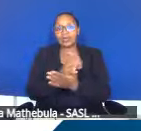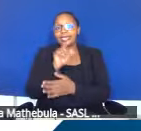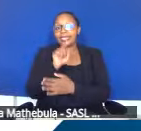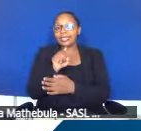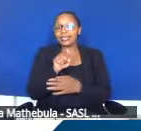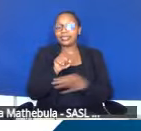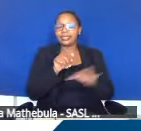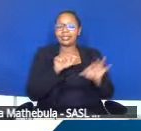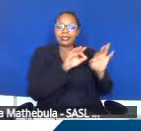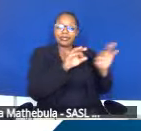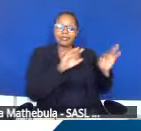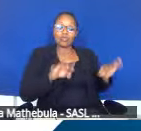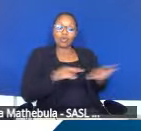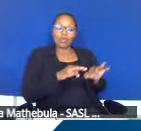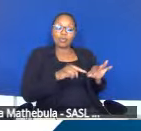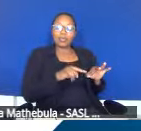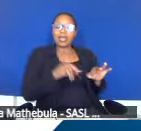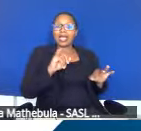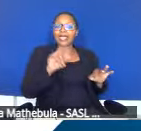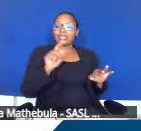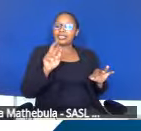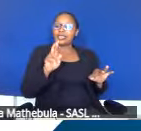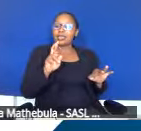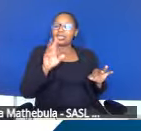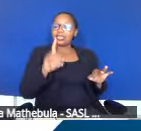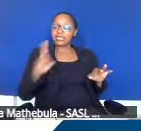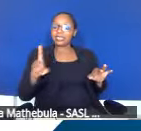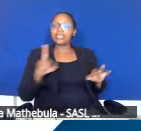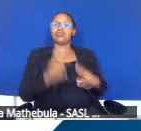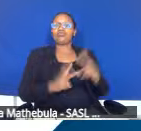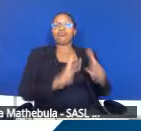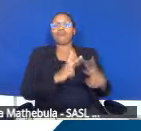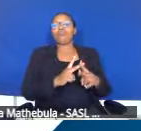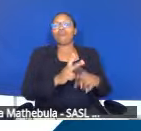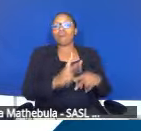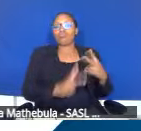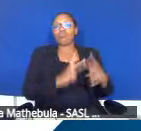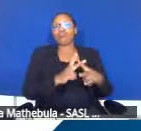to renew your ITRDD.